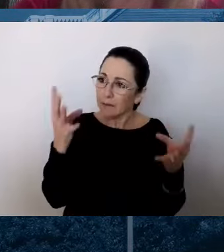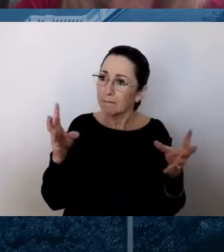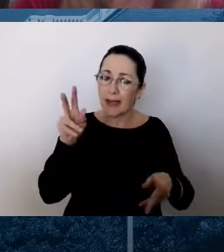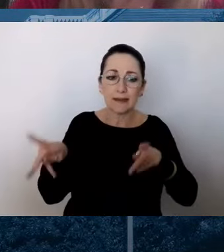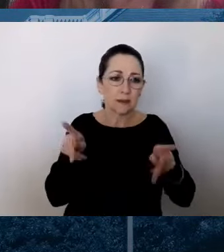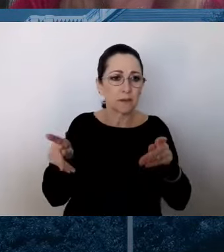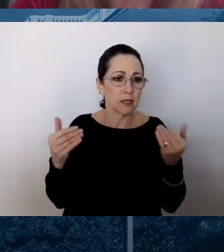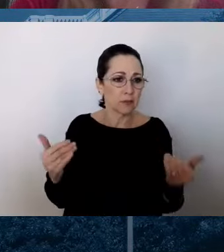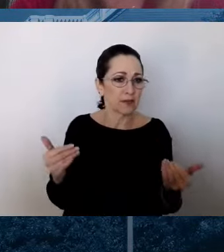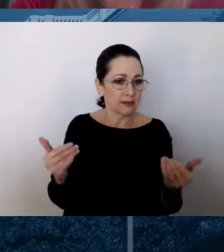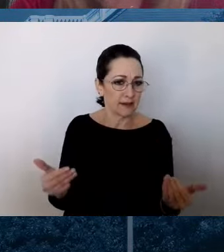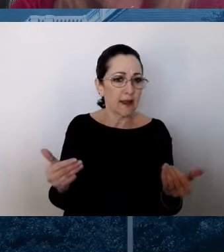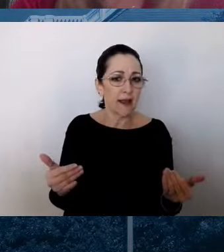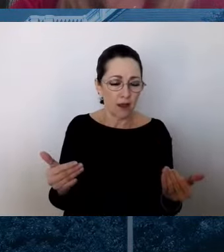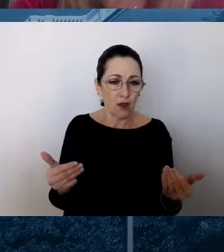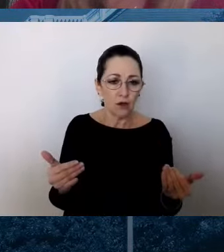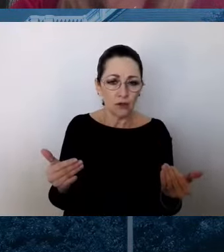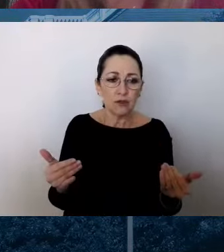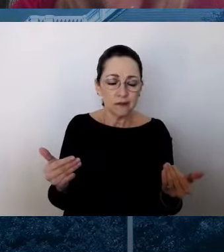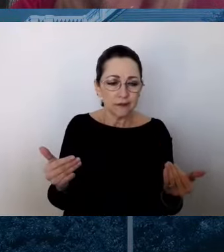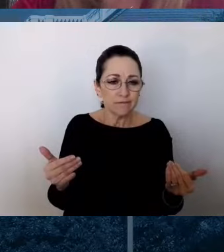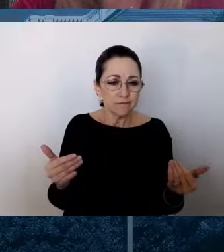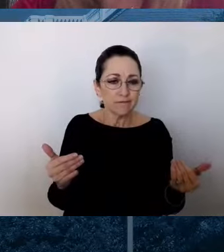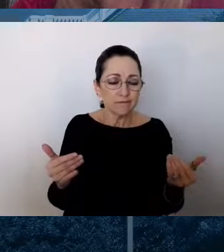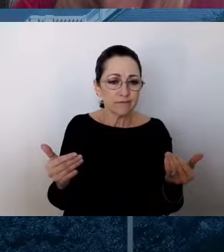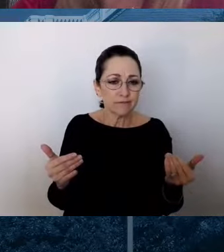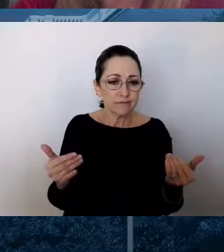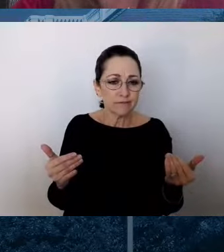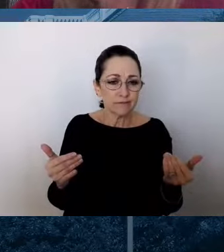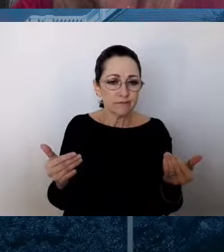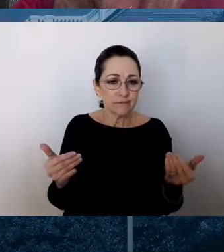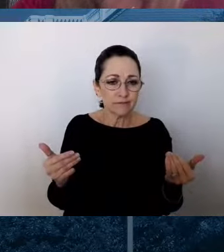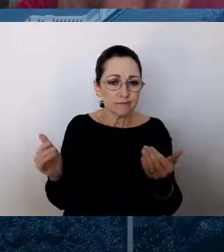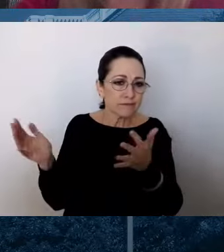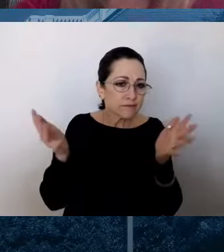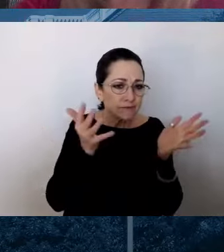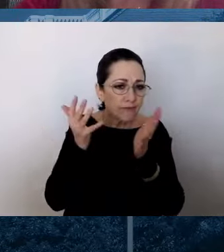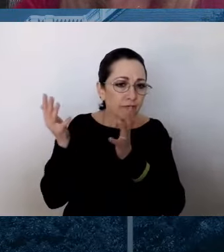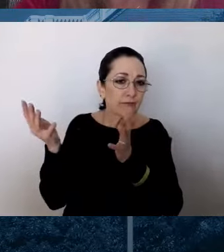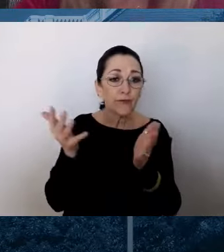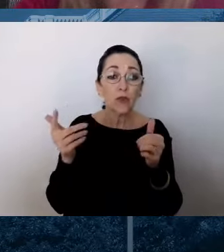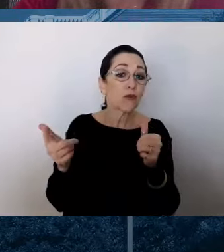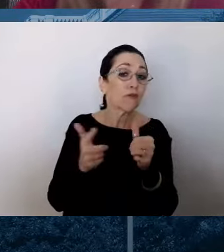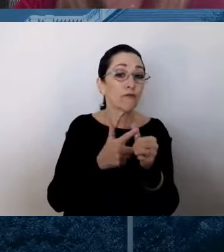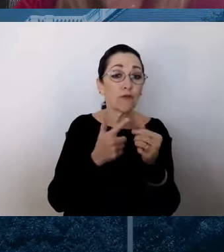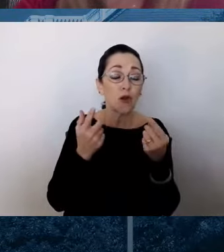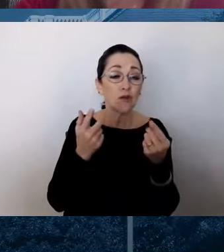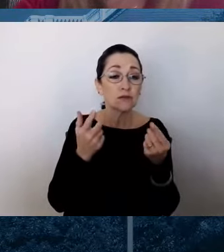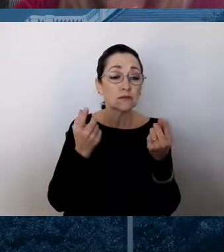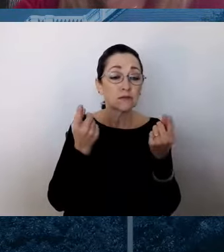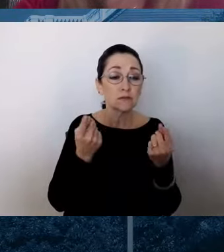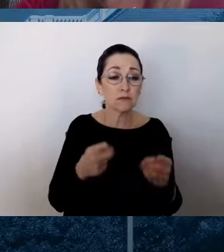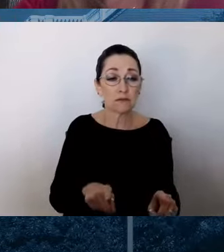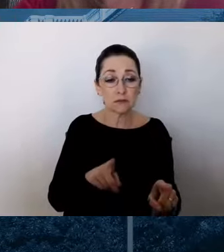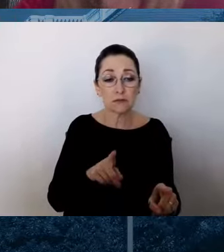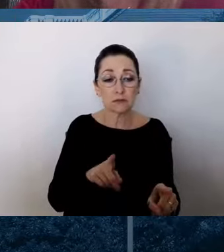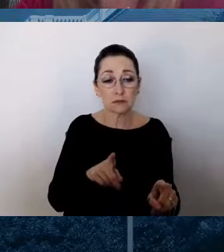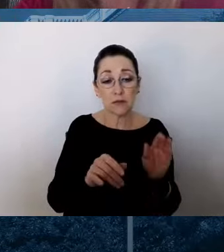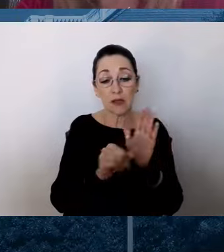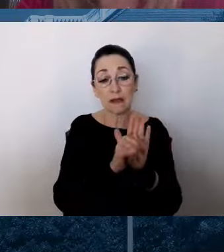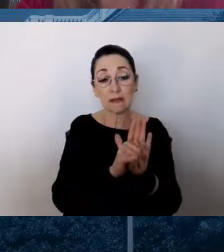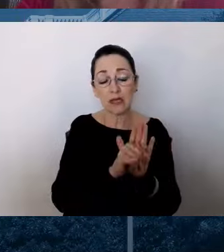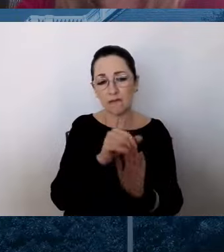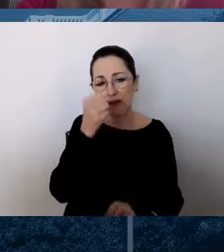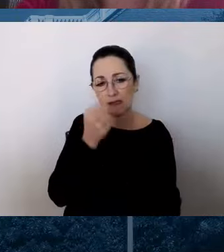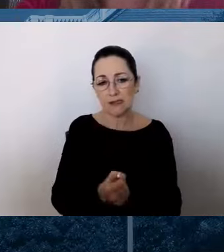right now. The presence of this variant was first reported in South Africa, and now there are cases reported in the